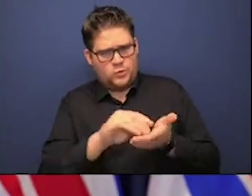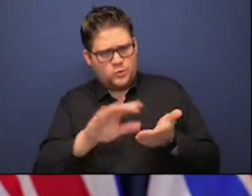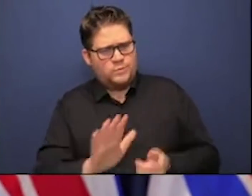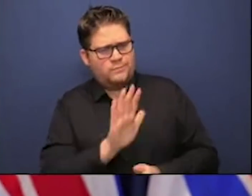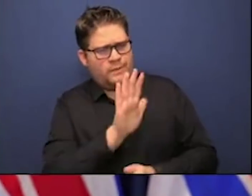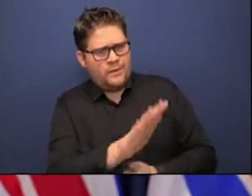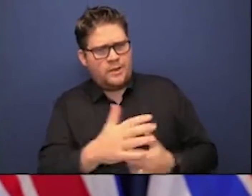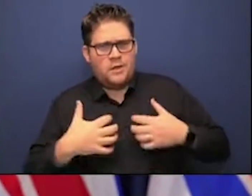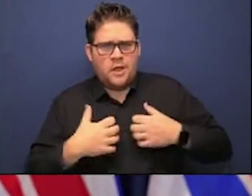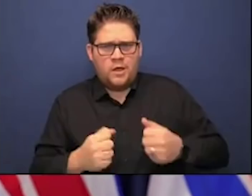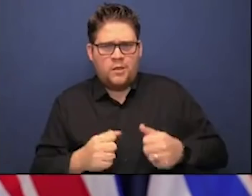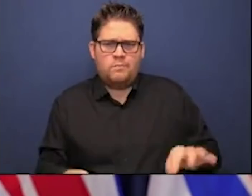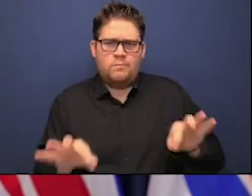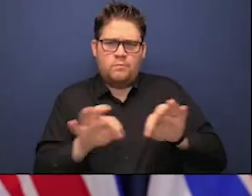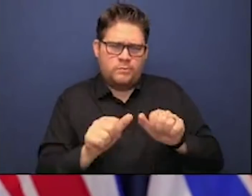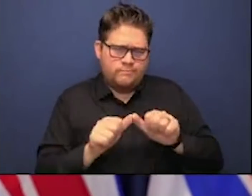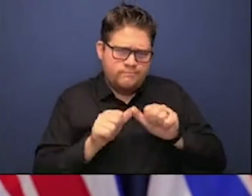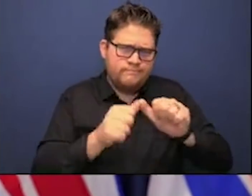day.